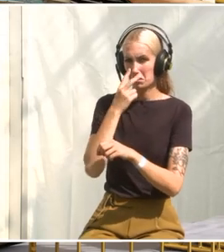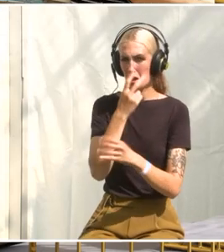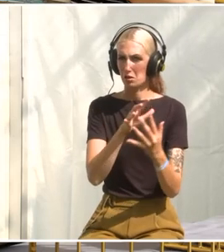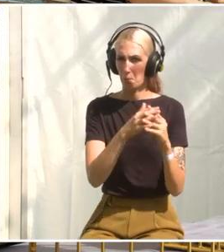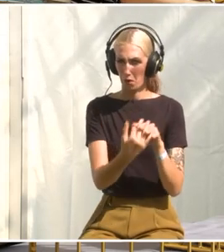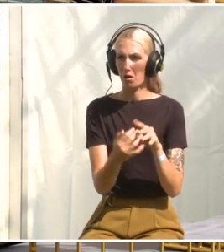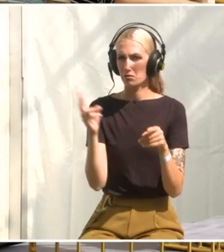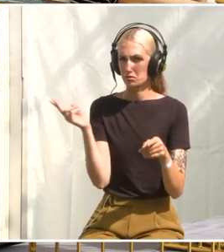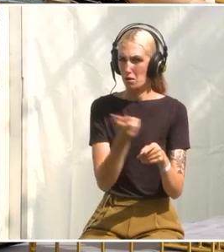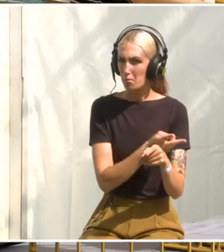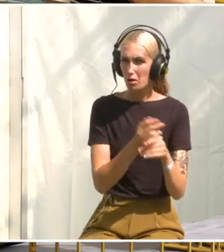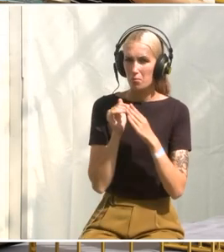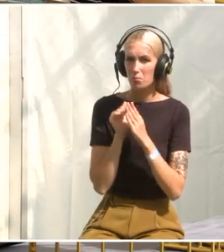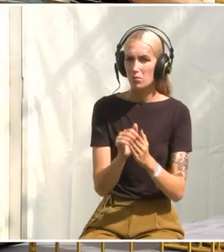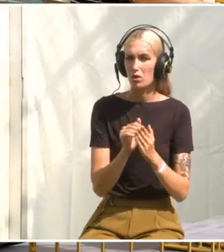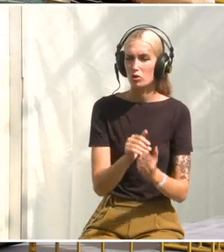places?